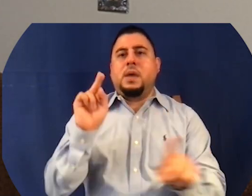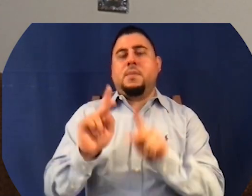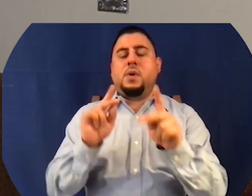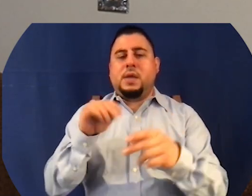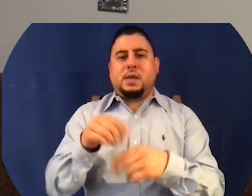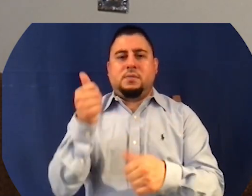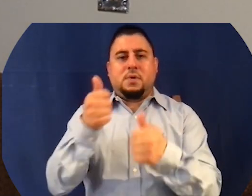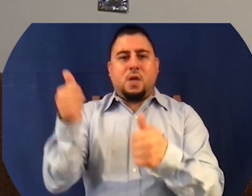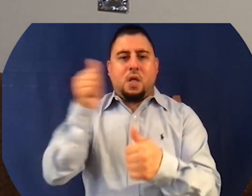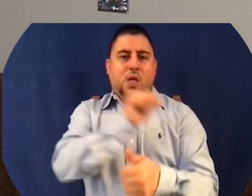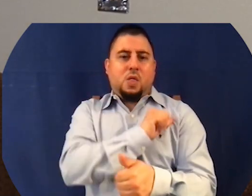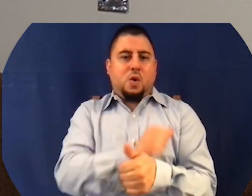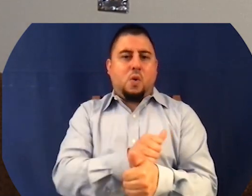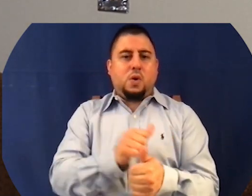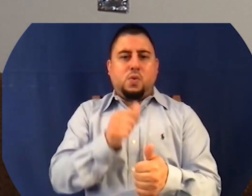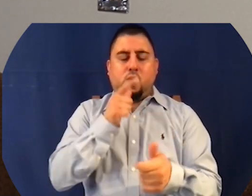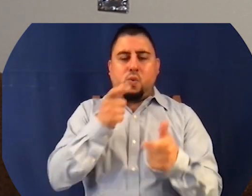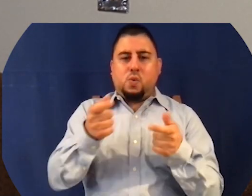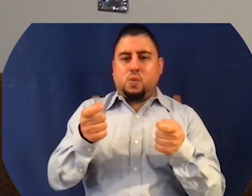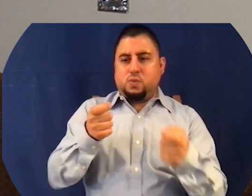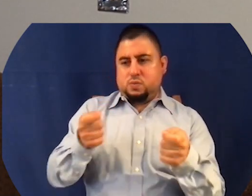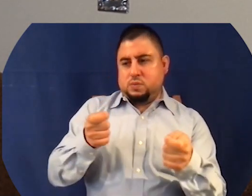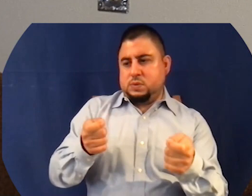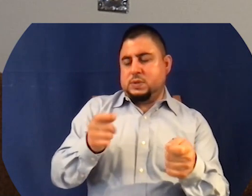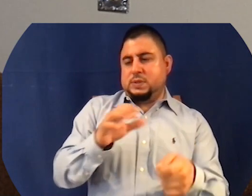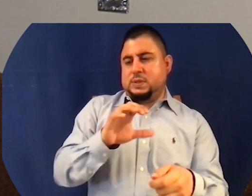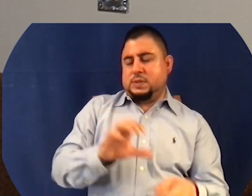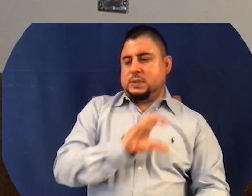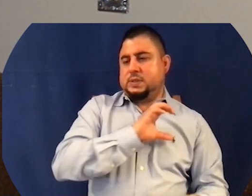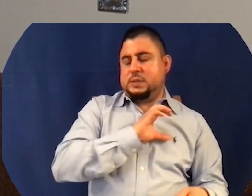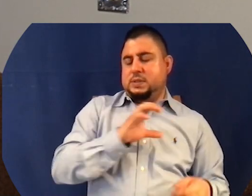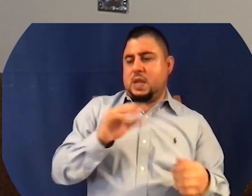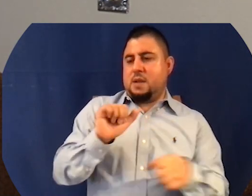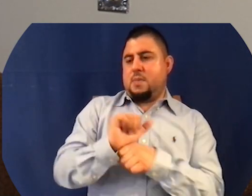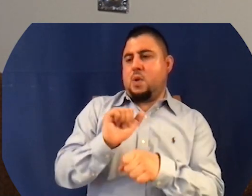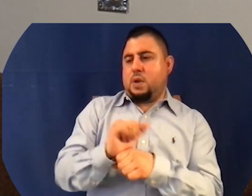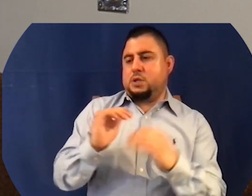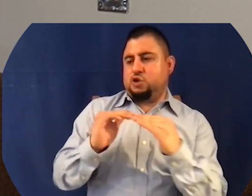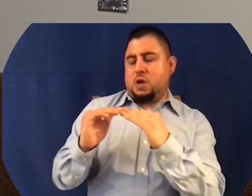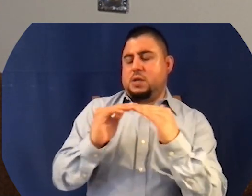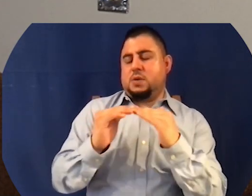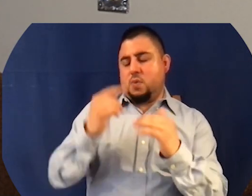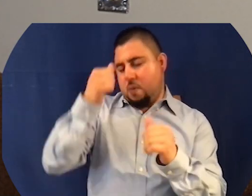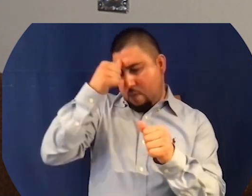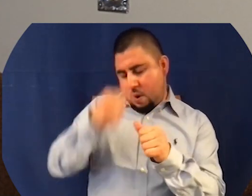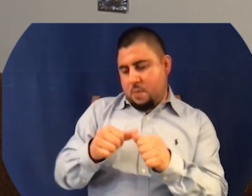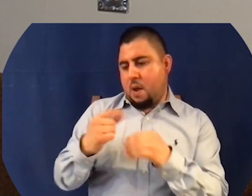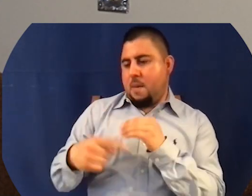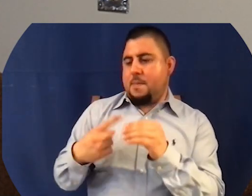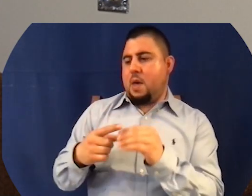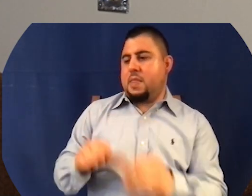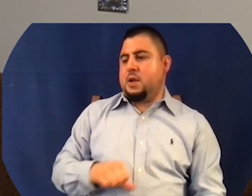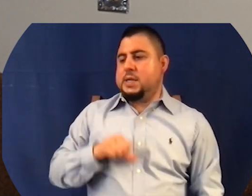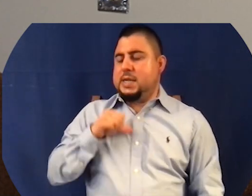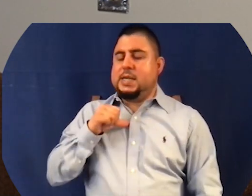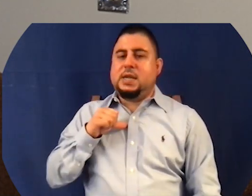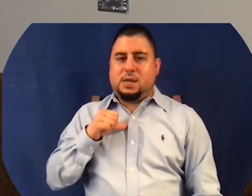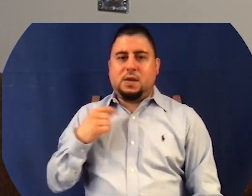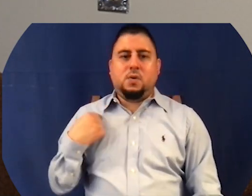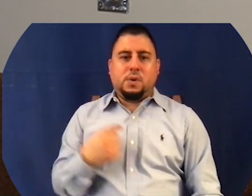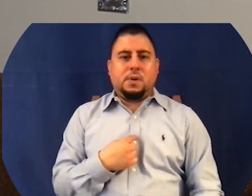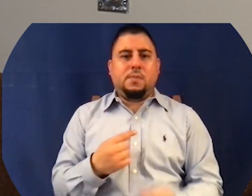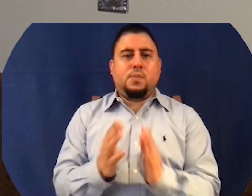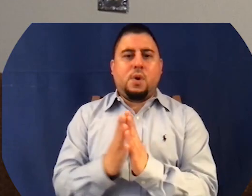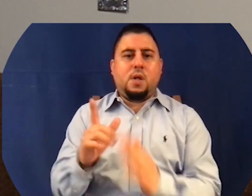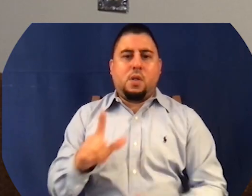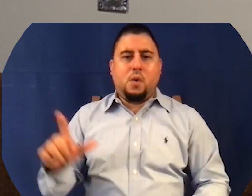in authority treat citizens and employees justly and be mindful of their dignity, let us pray to